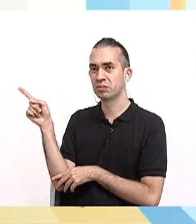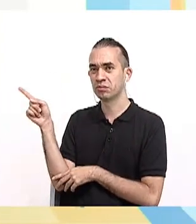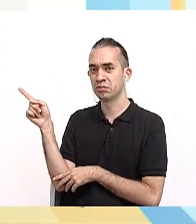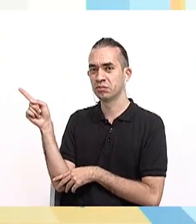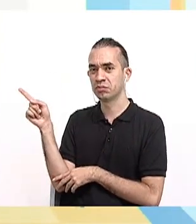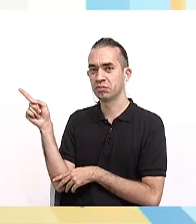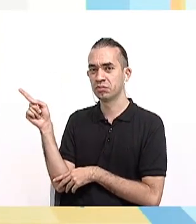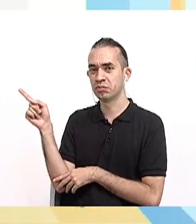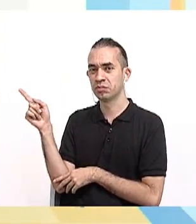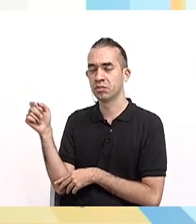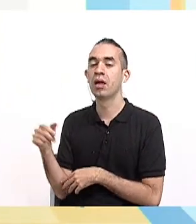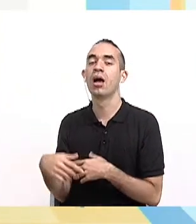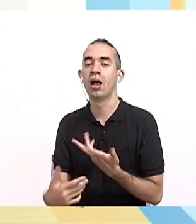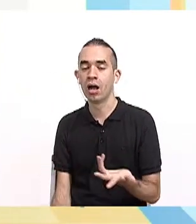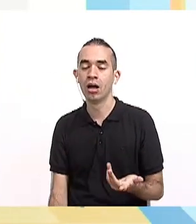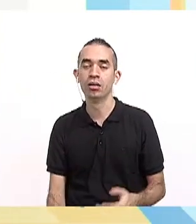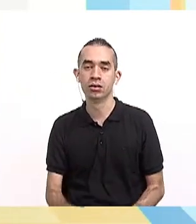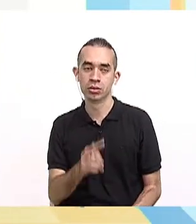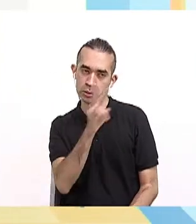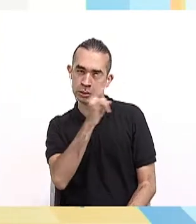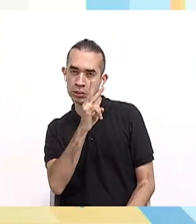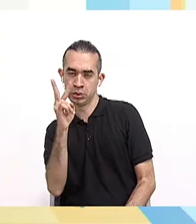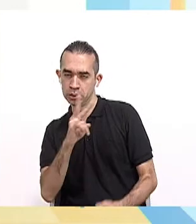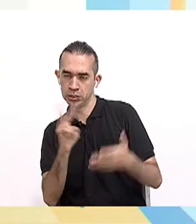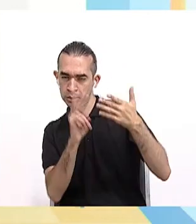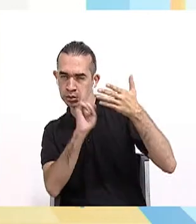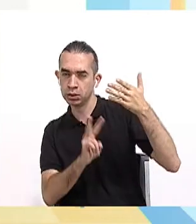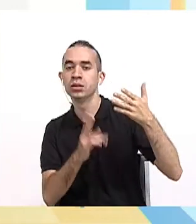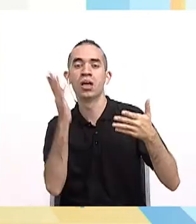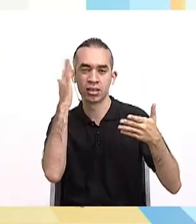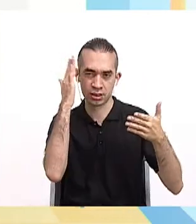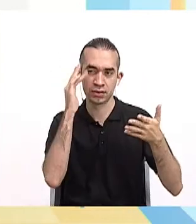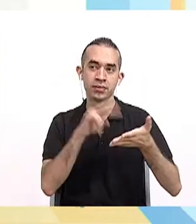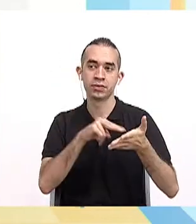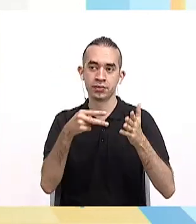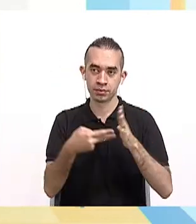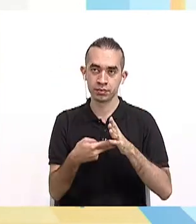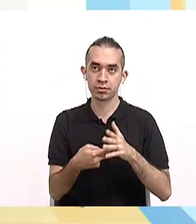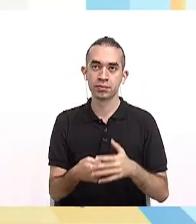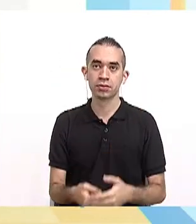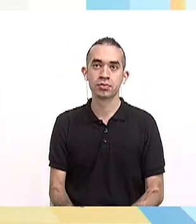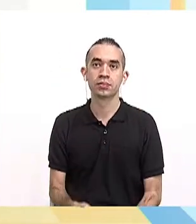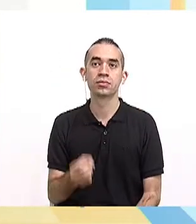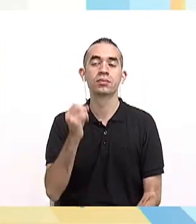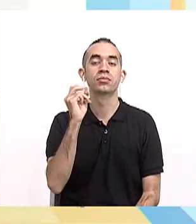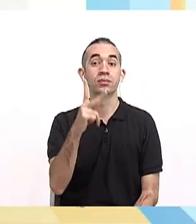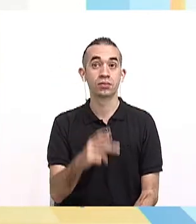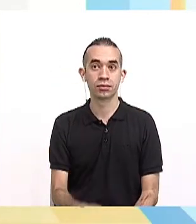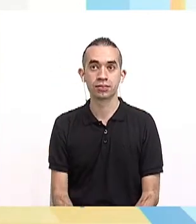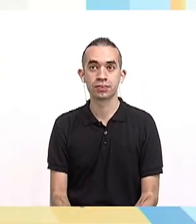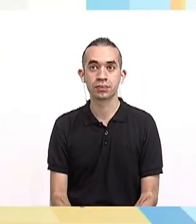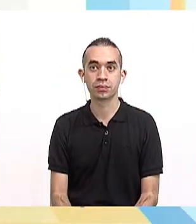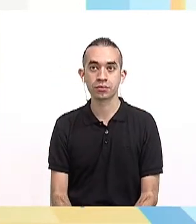called skimming. You already know what skimming is, right? Yes? Okay? So you are going